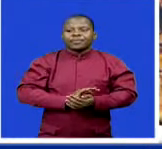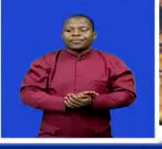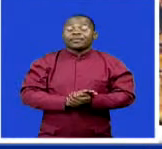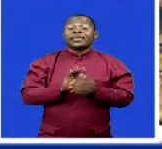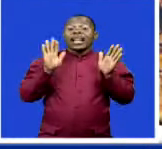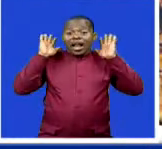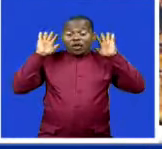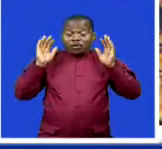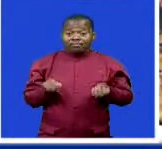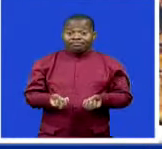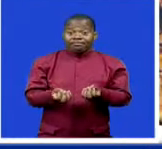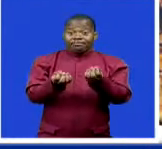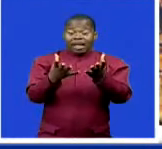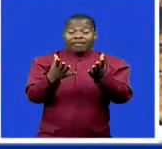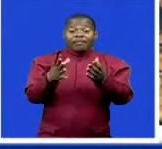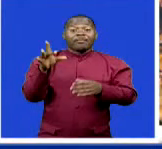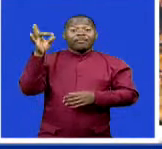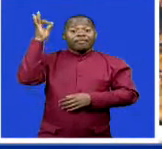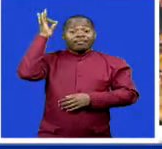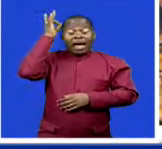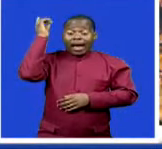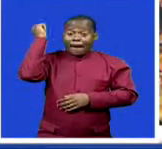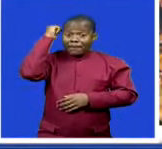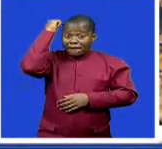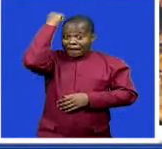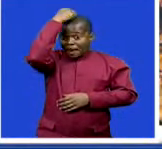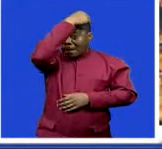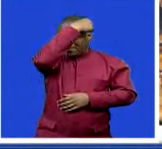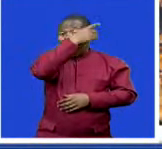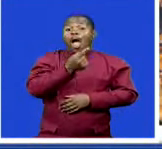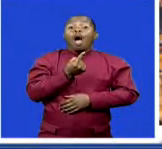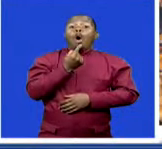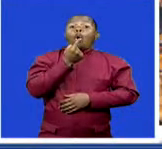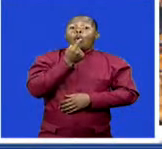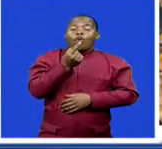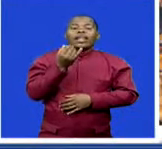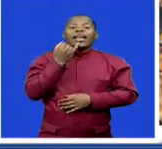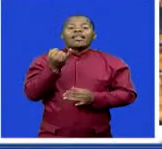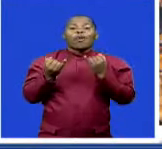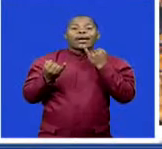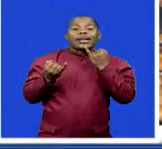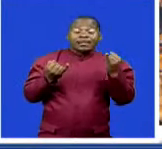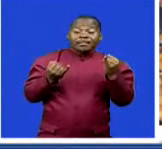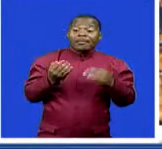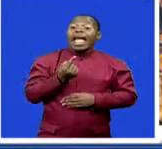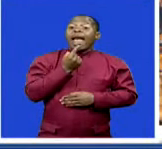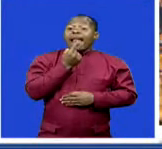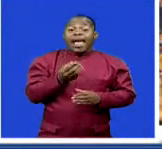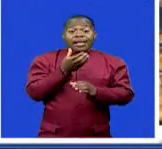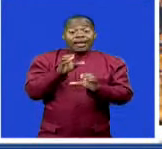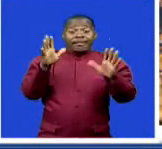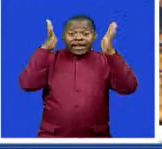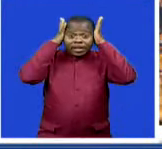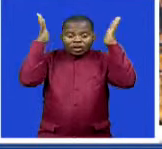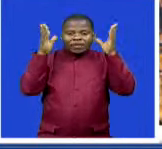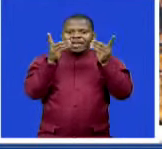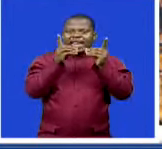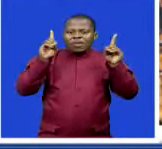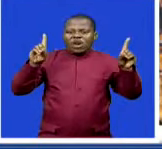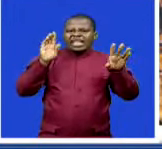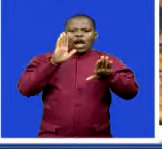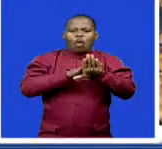And now the news in detail. His Majesty King Eswatini III says claims that the Kingdom of Eswatini is undemocratic, unfounded, and